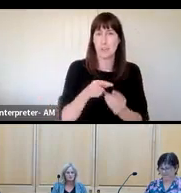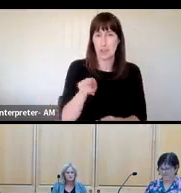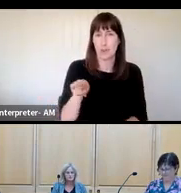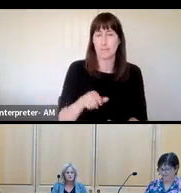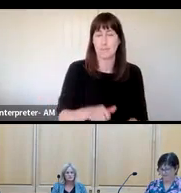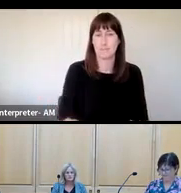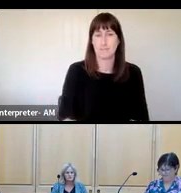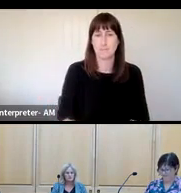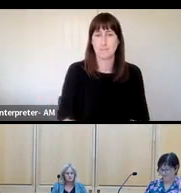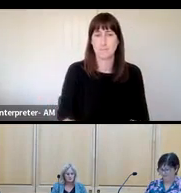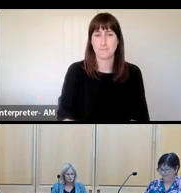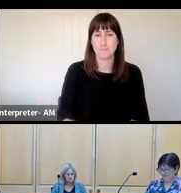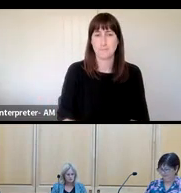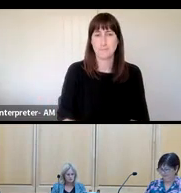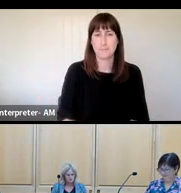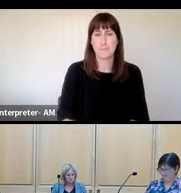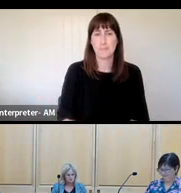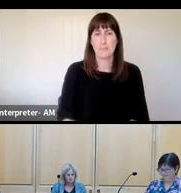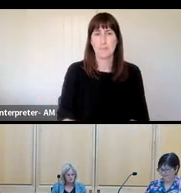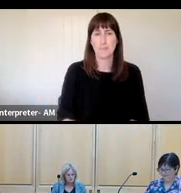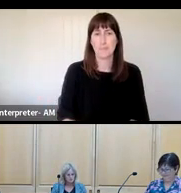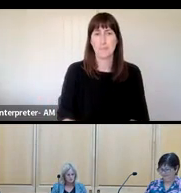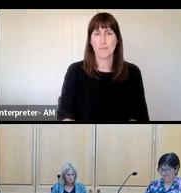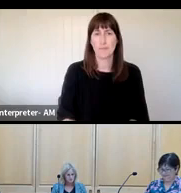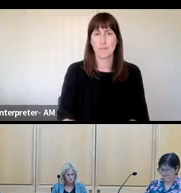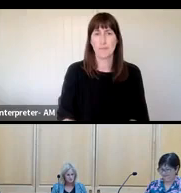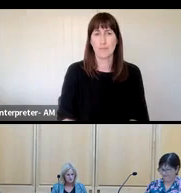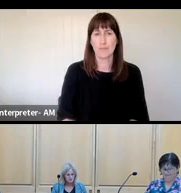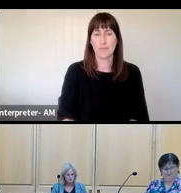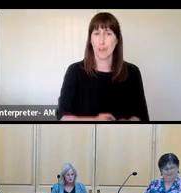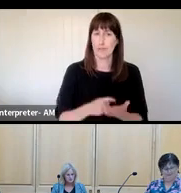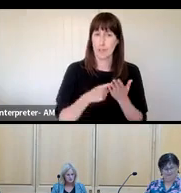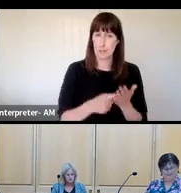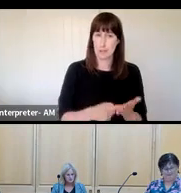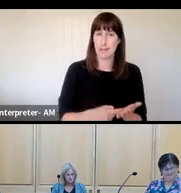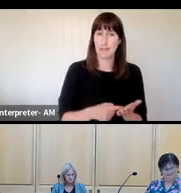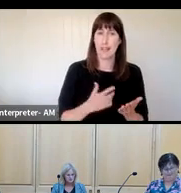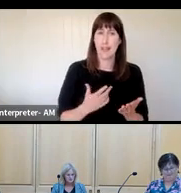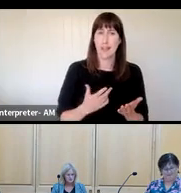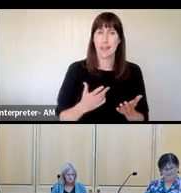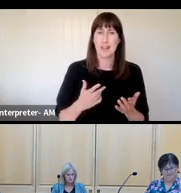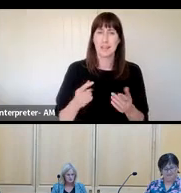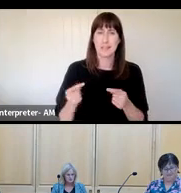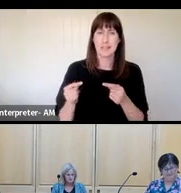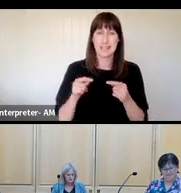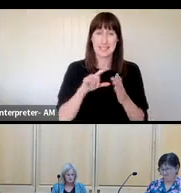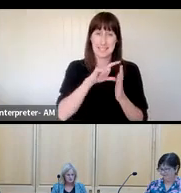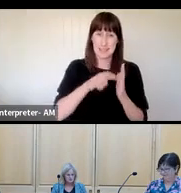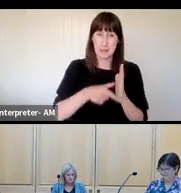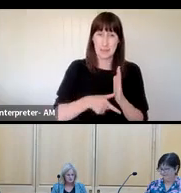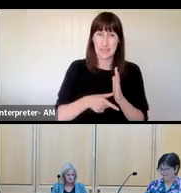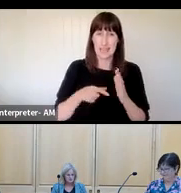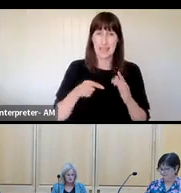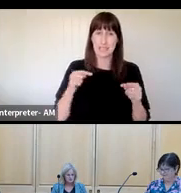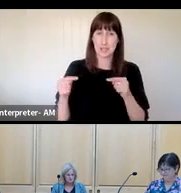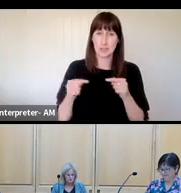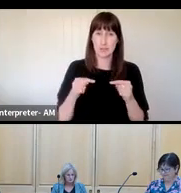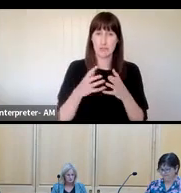We consider that this should recognise that an accessibility dispute resolution scheme is